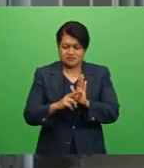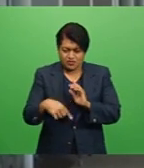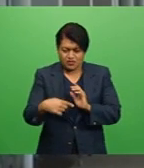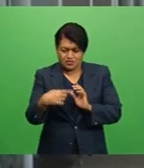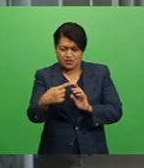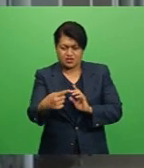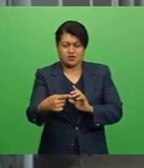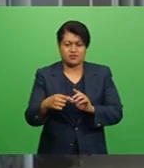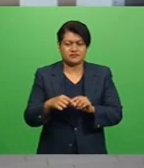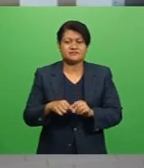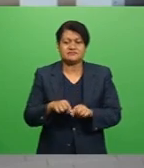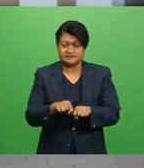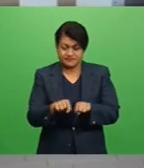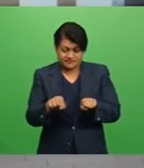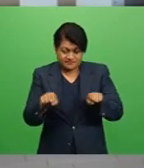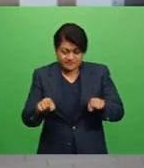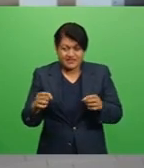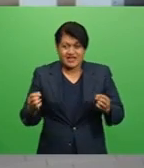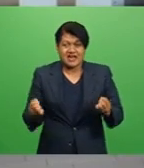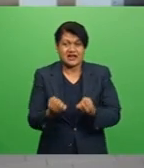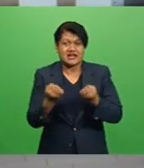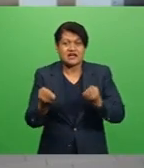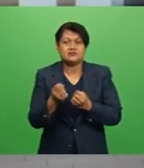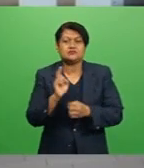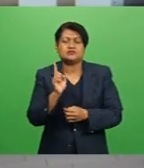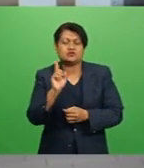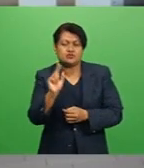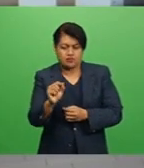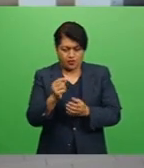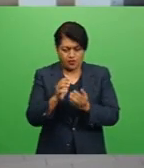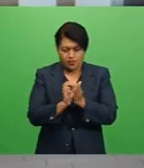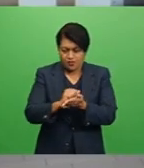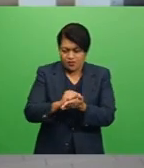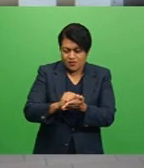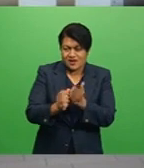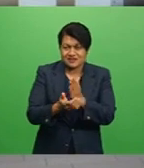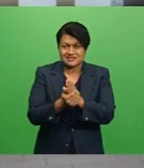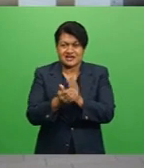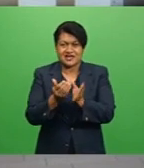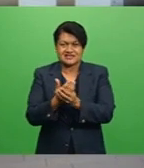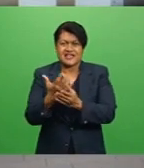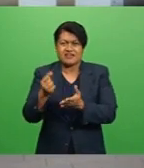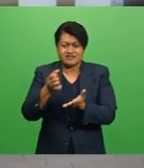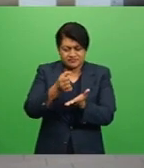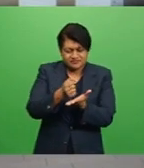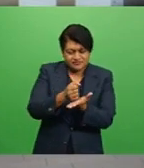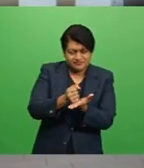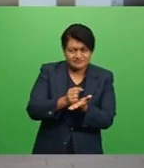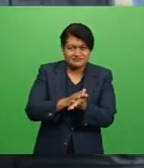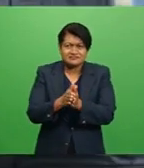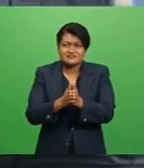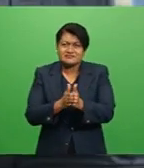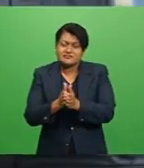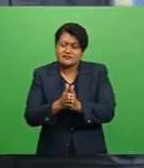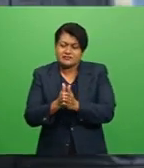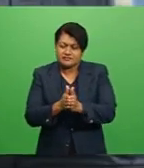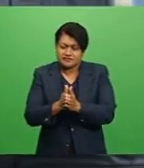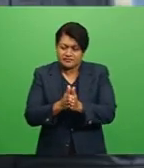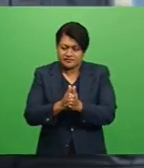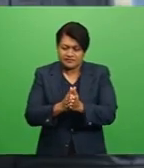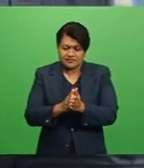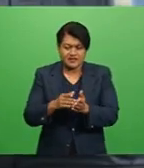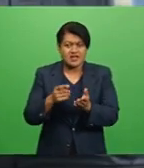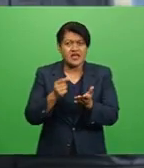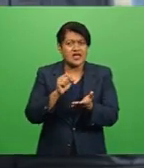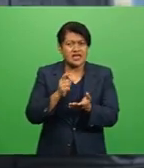off. We need to encourage to wash hands, have our, for those who can afford, have their, their hand